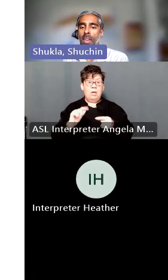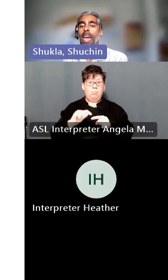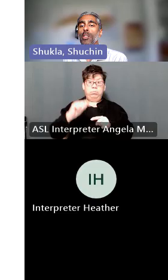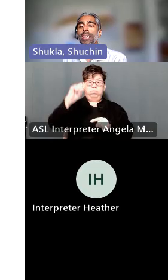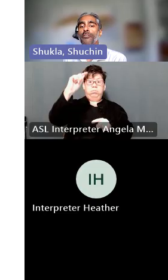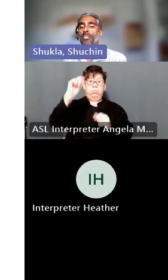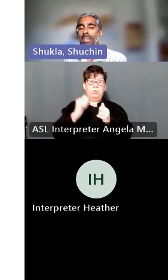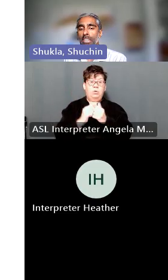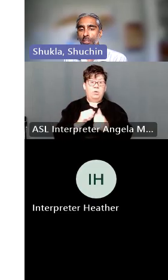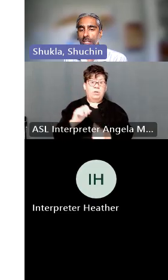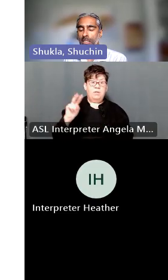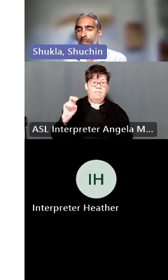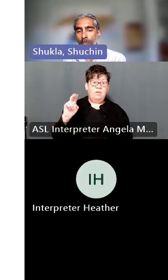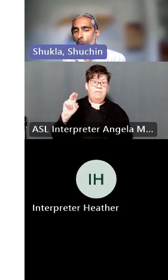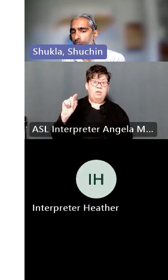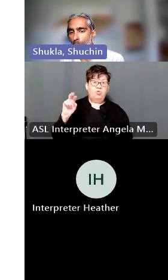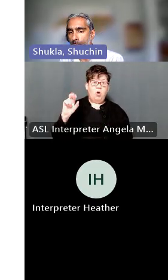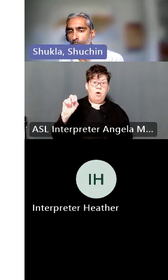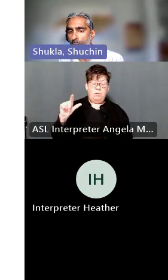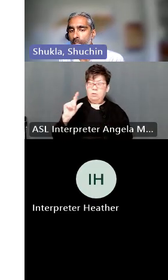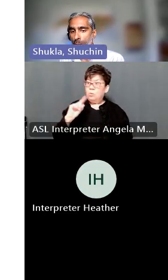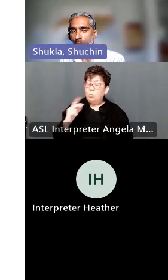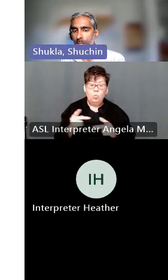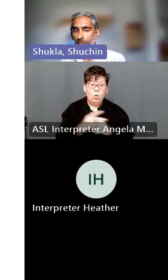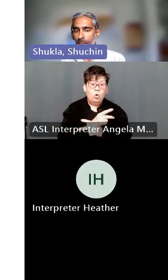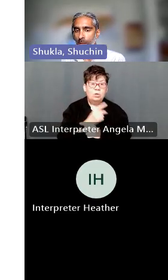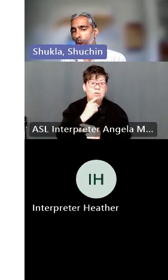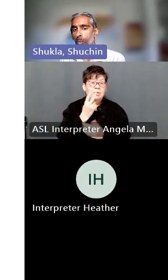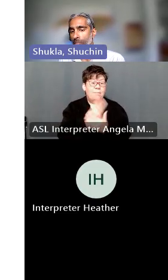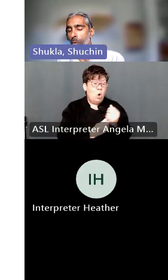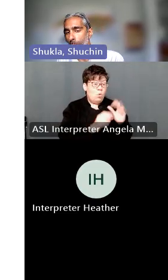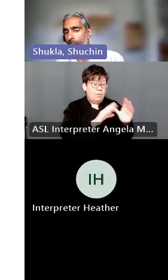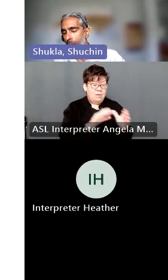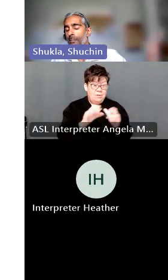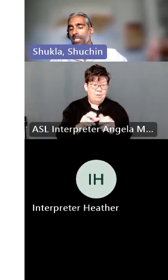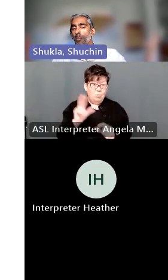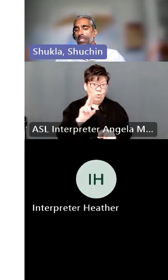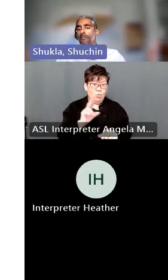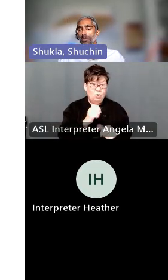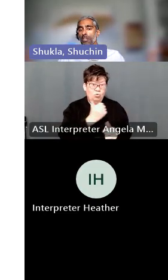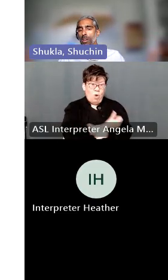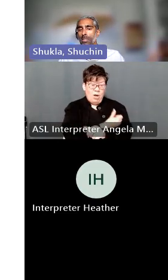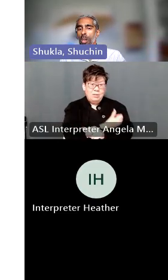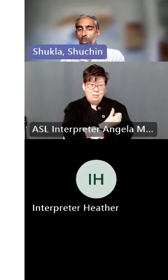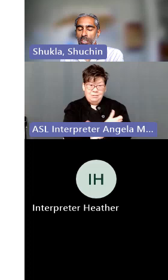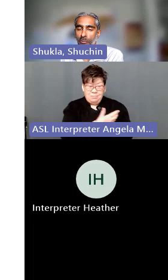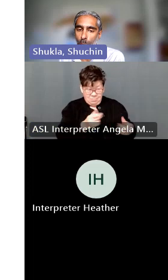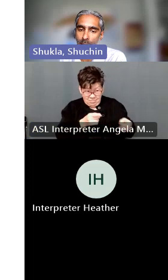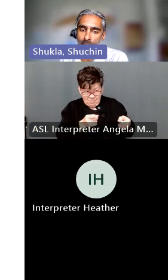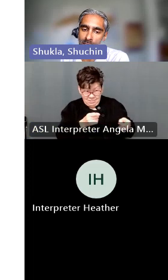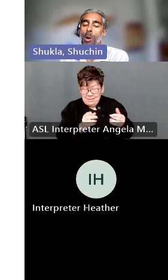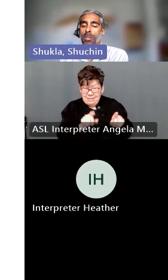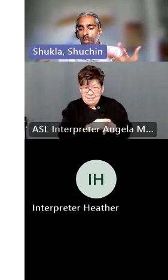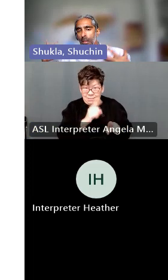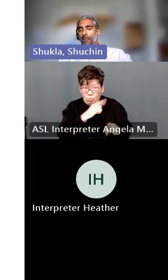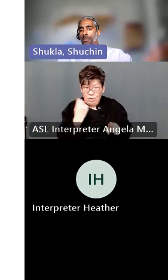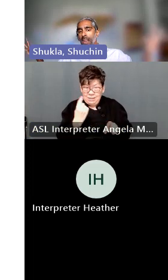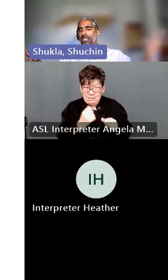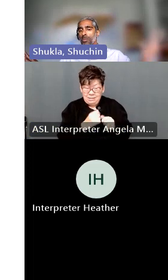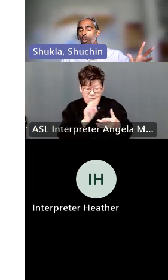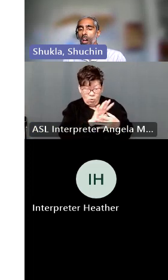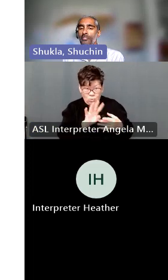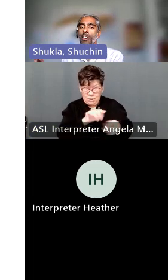with Vivitrol. And the reason for that difference is both groups are using drugs when they, within 4 weeks, or have the same risk of using drugs within 4 weeks because